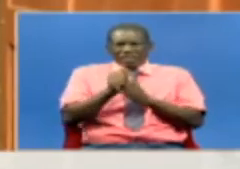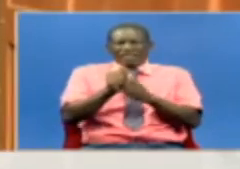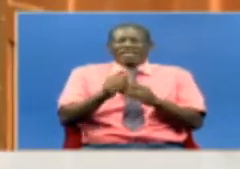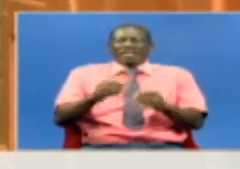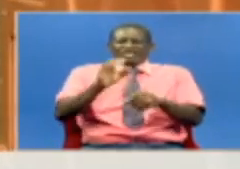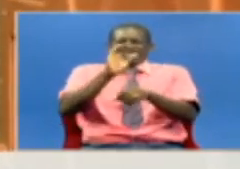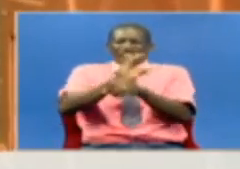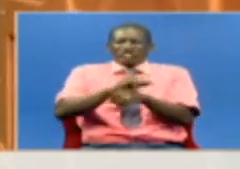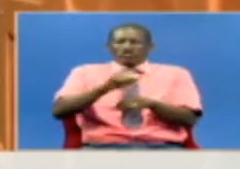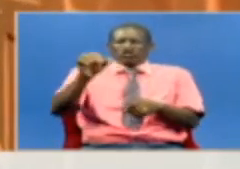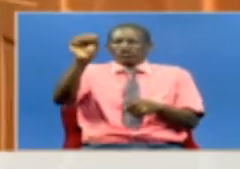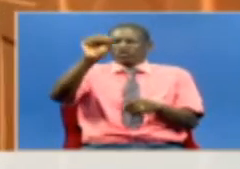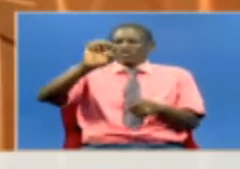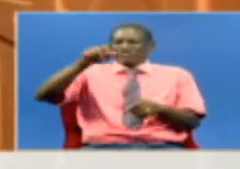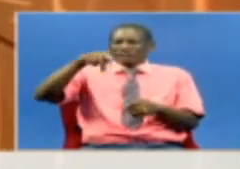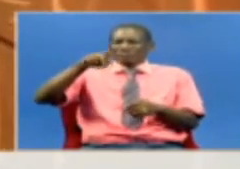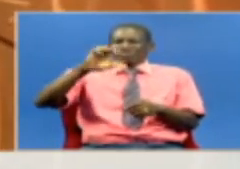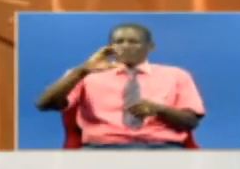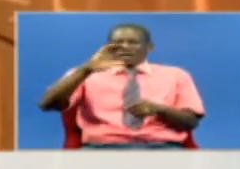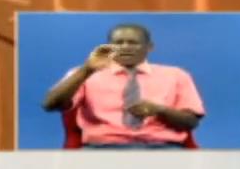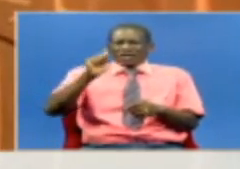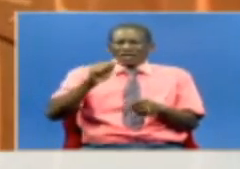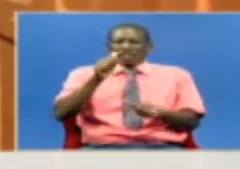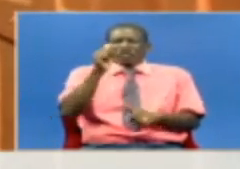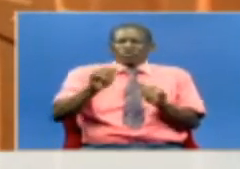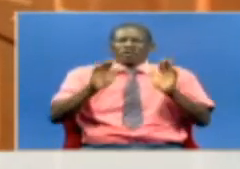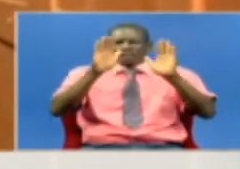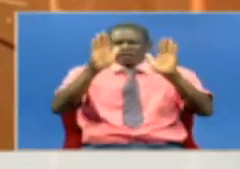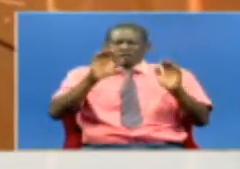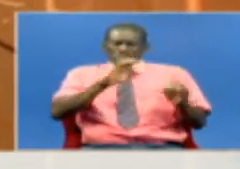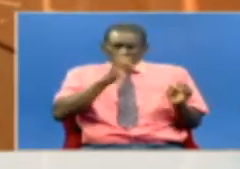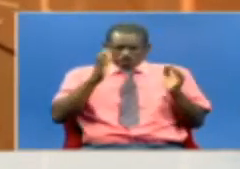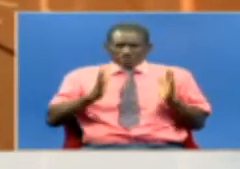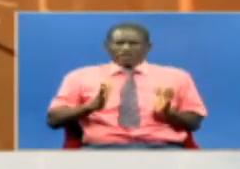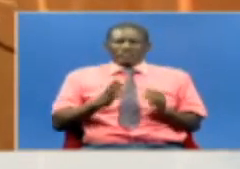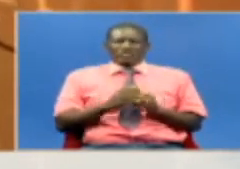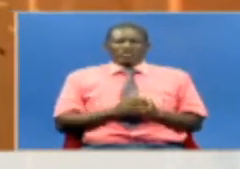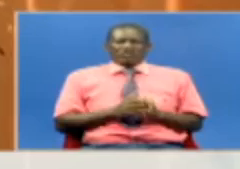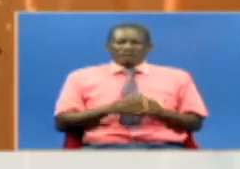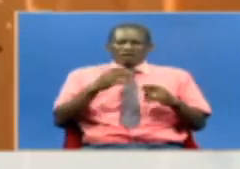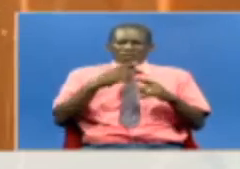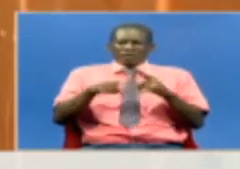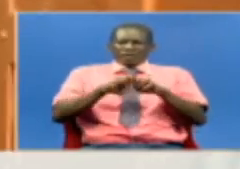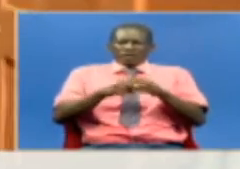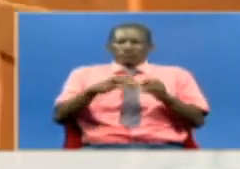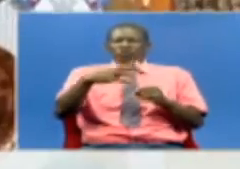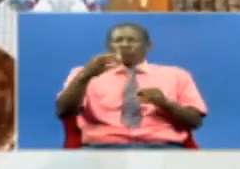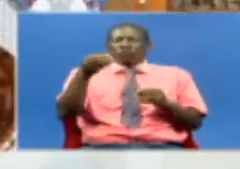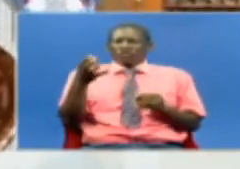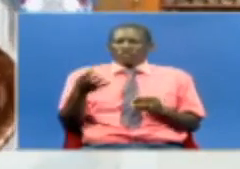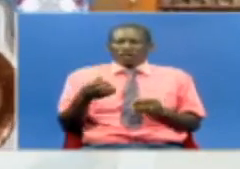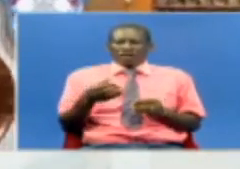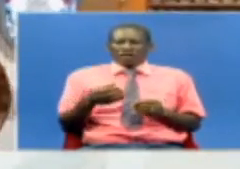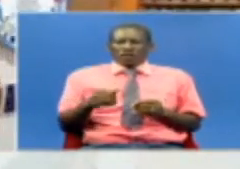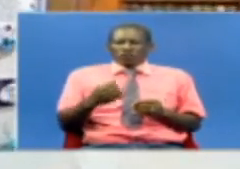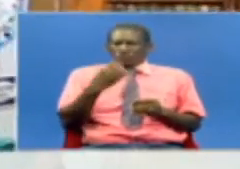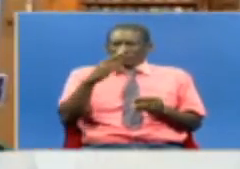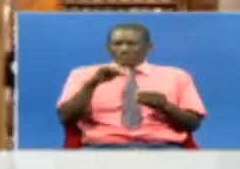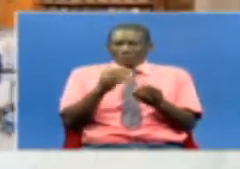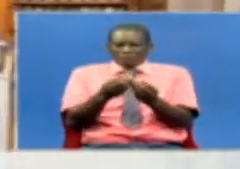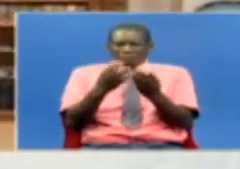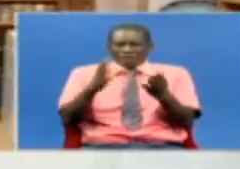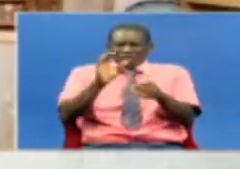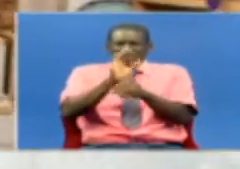Sepulchre, which carries great importance to the Christian faithful. But as you head there, you notice the numerous